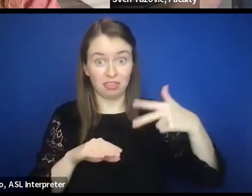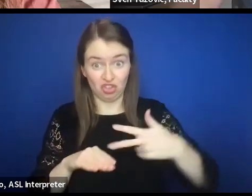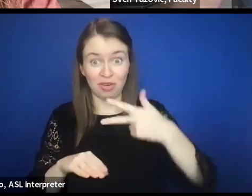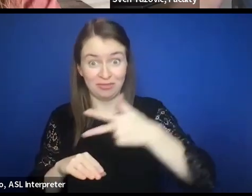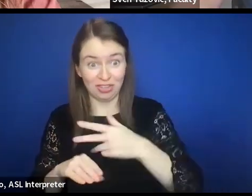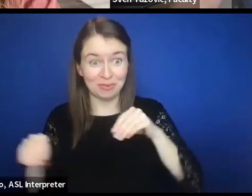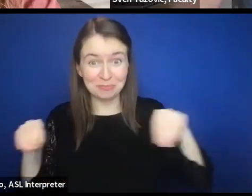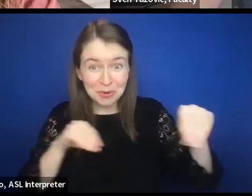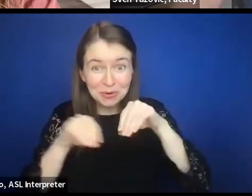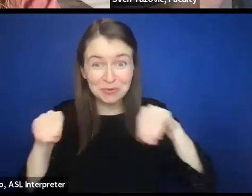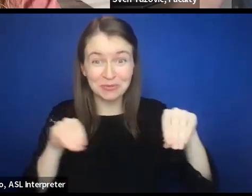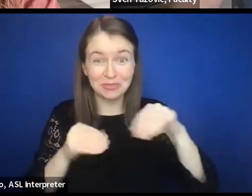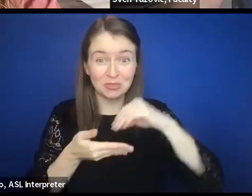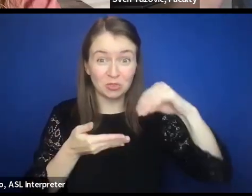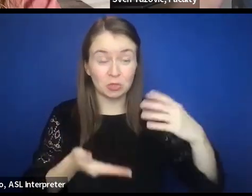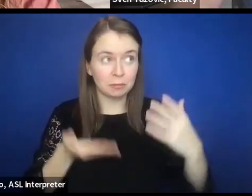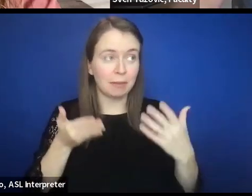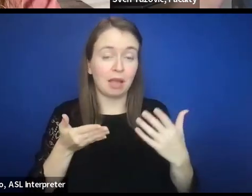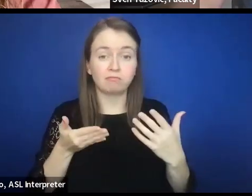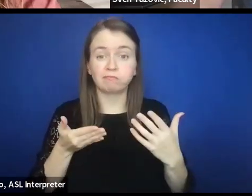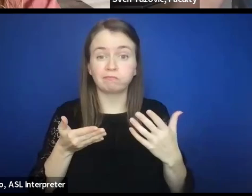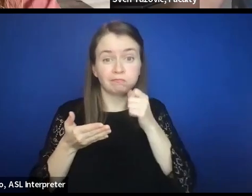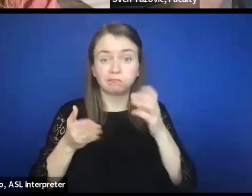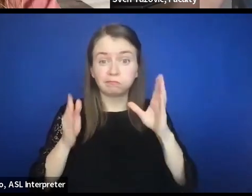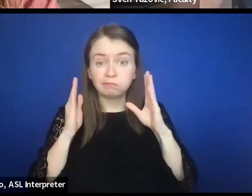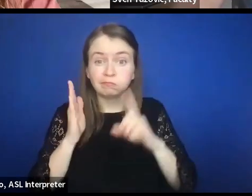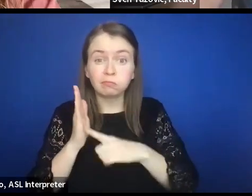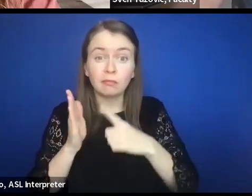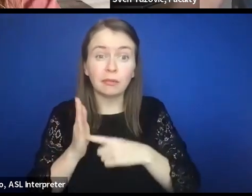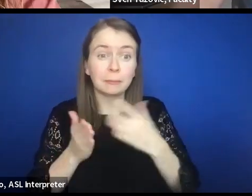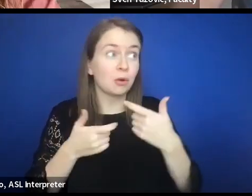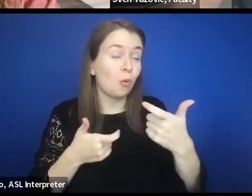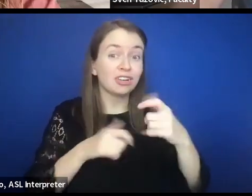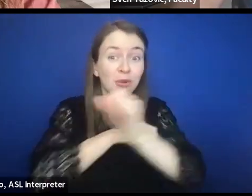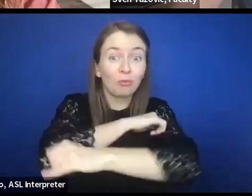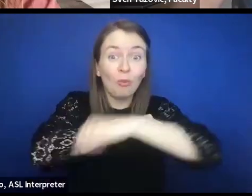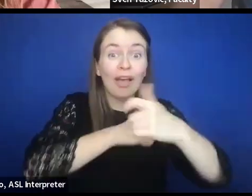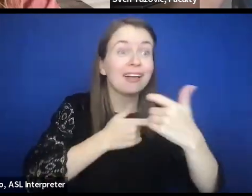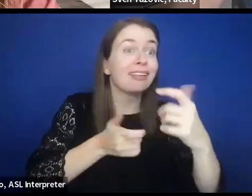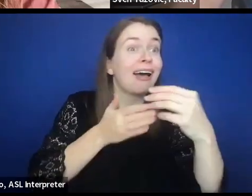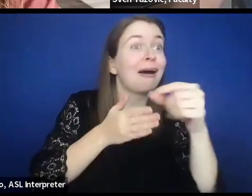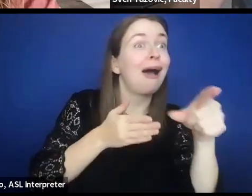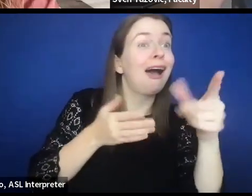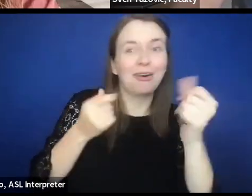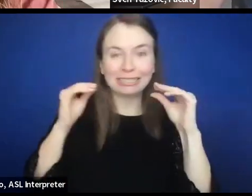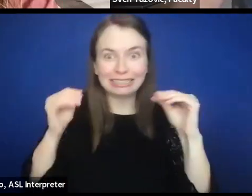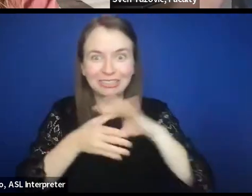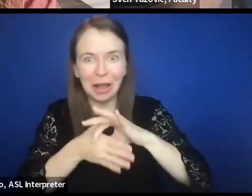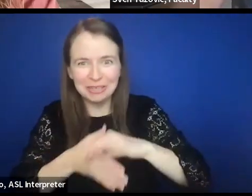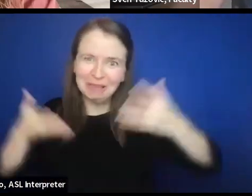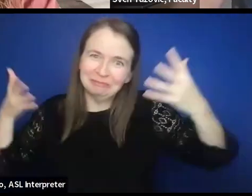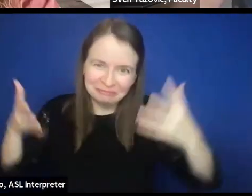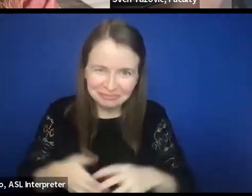moves. Students might be disengaged because they are like watching whales outside while you're trying to teach like content.